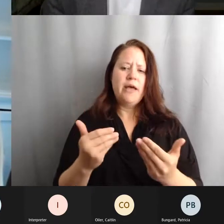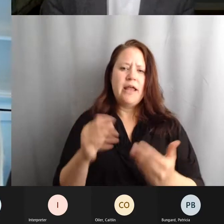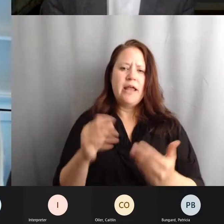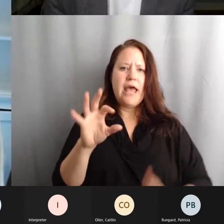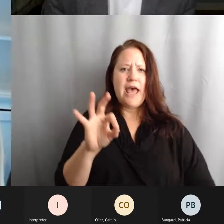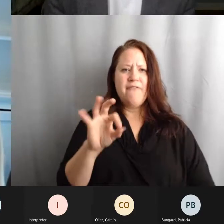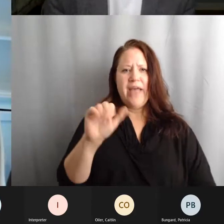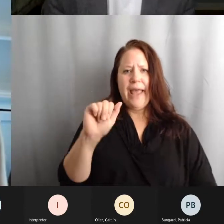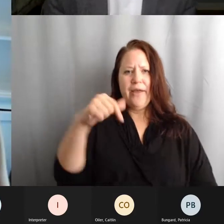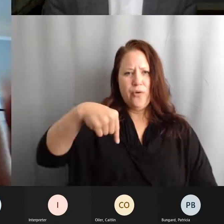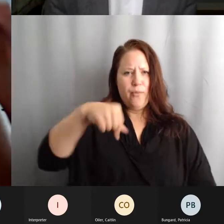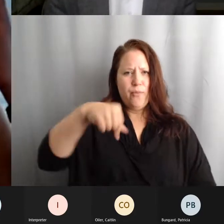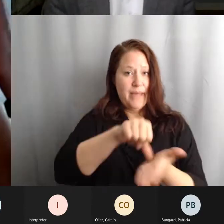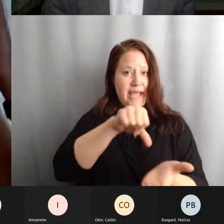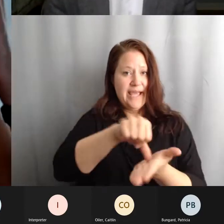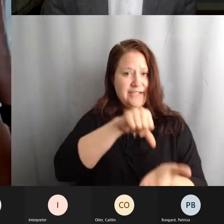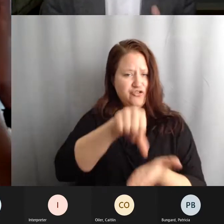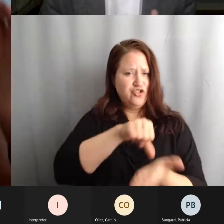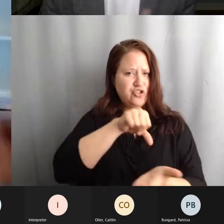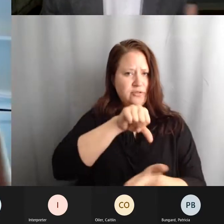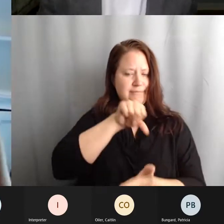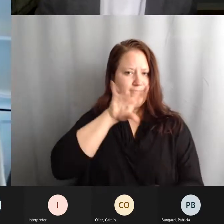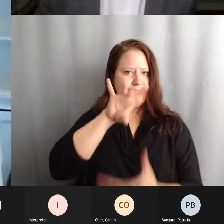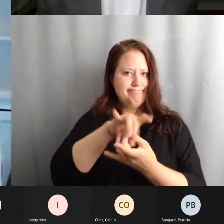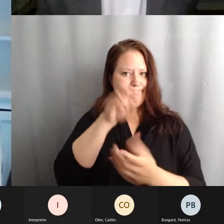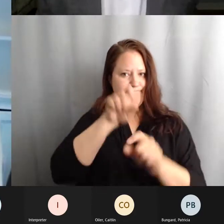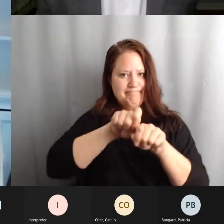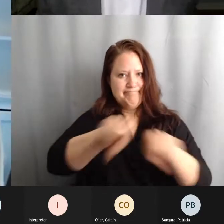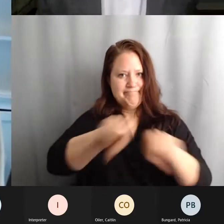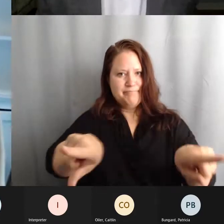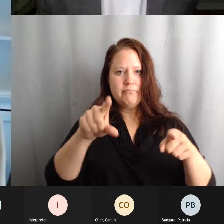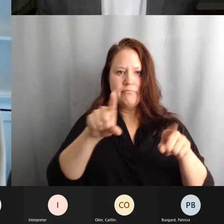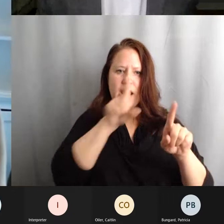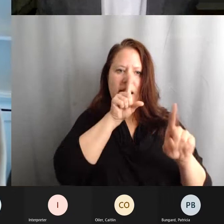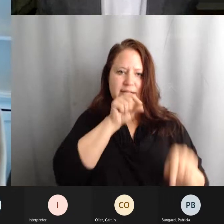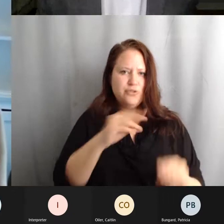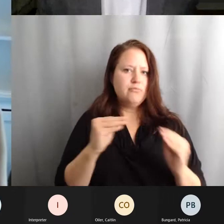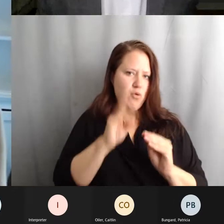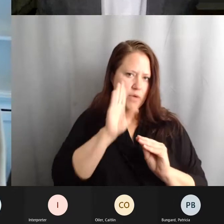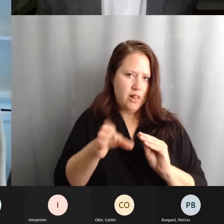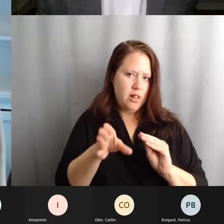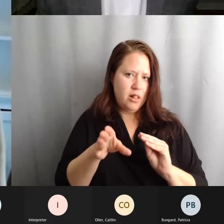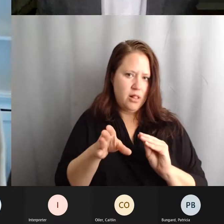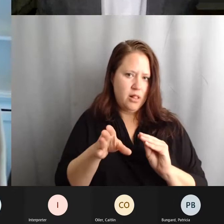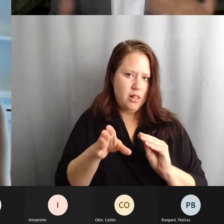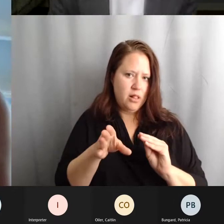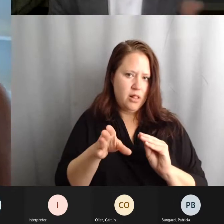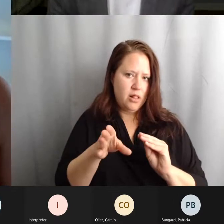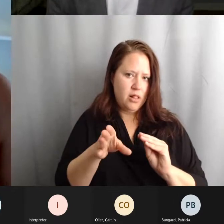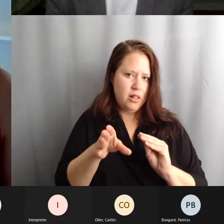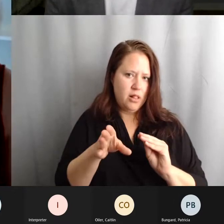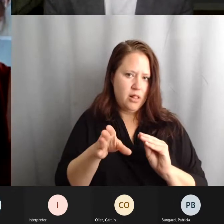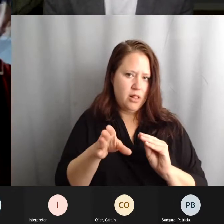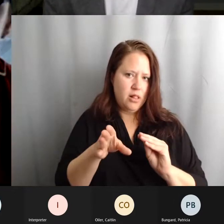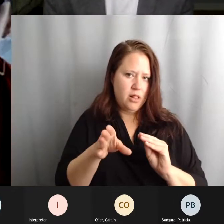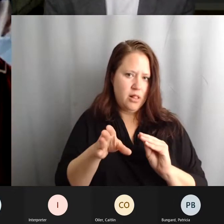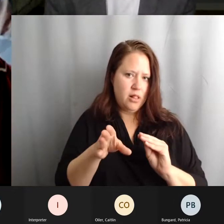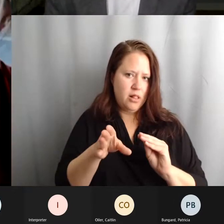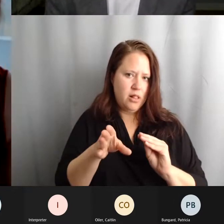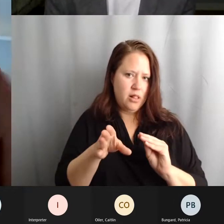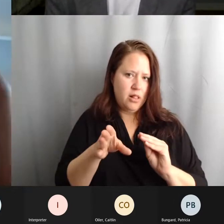FAQ page linked in the chat again, which will answer many more of them. We're going to go ahead and review that, right, and provide